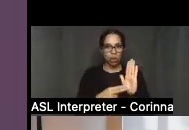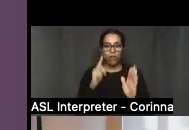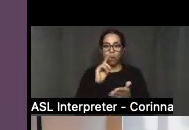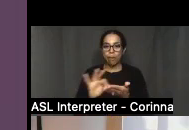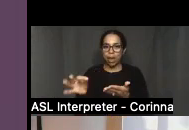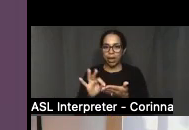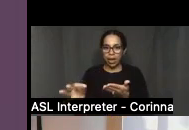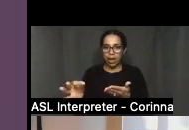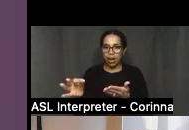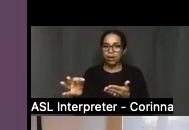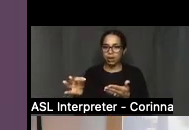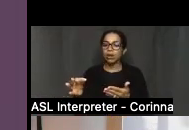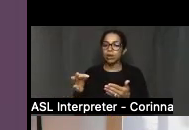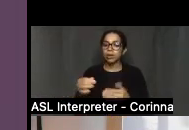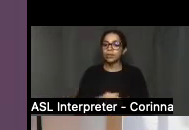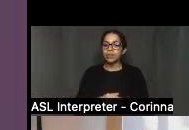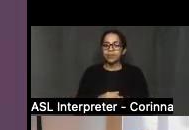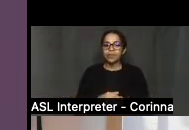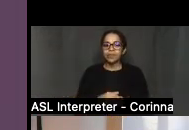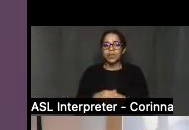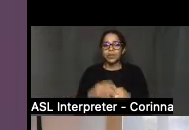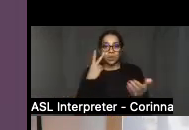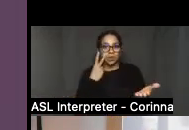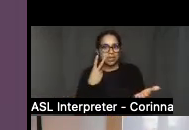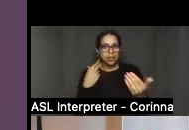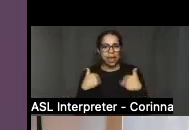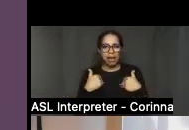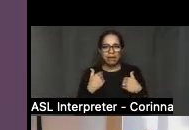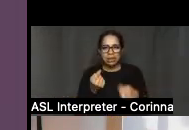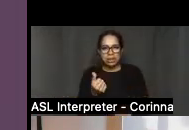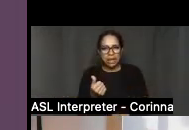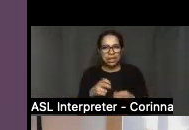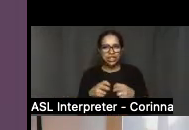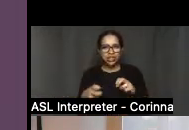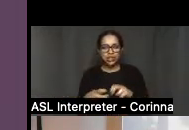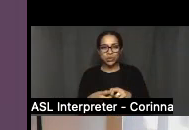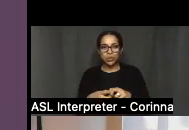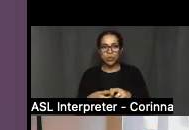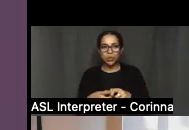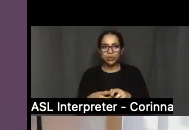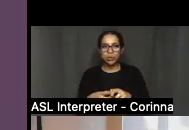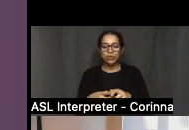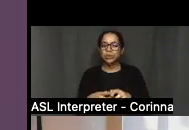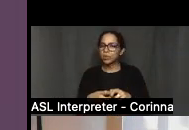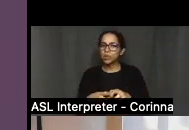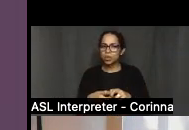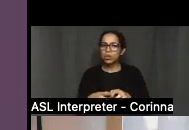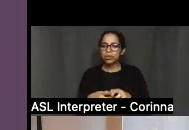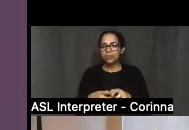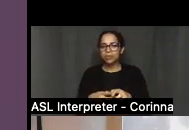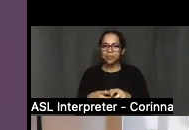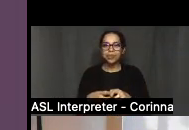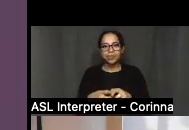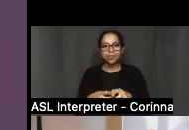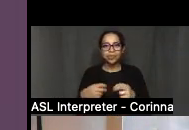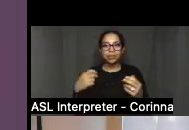can see we've got a little bit of a timing issue here, knowing that these things, that these issues, the redetermination